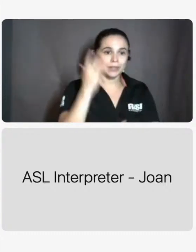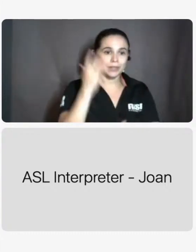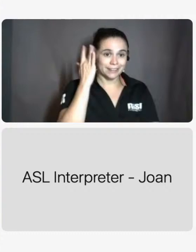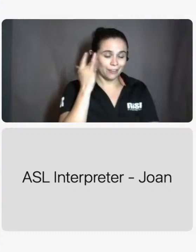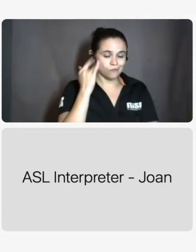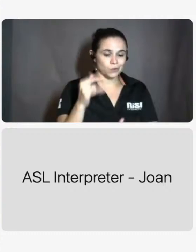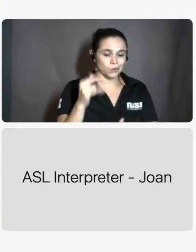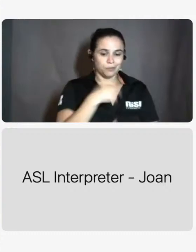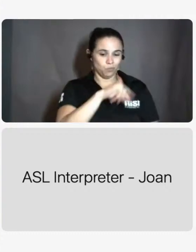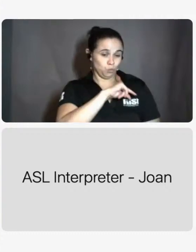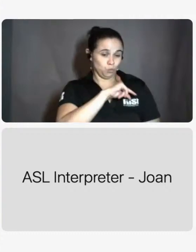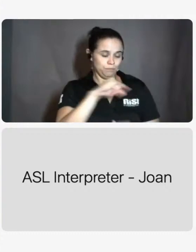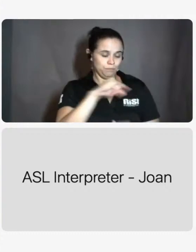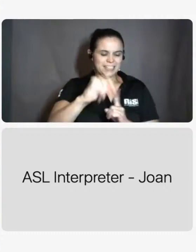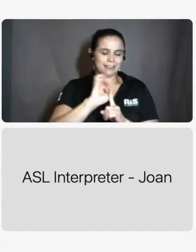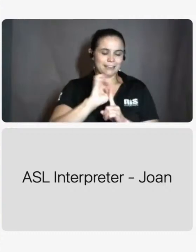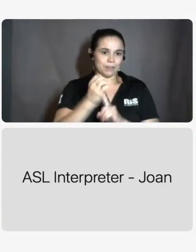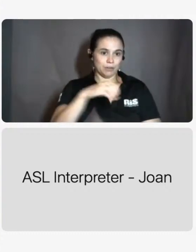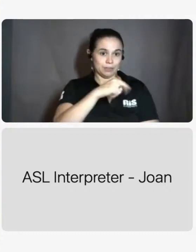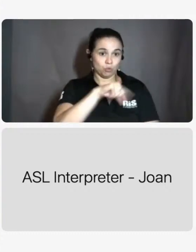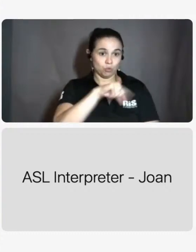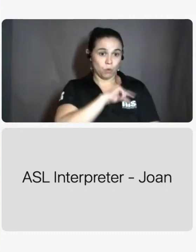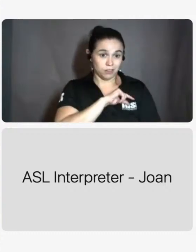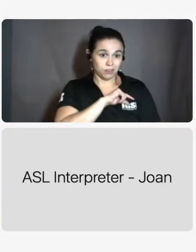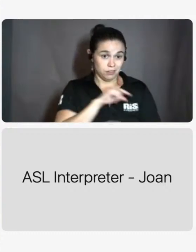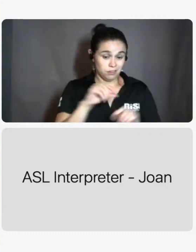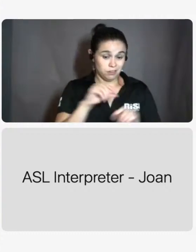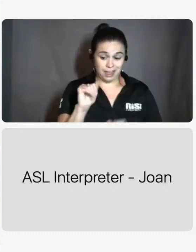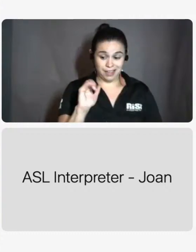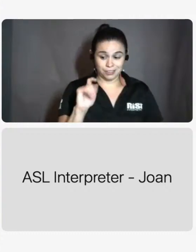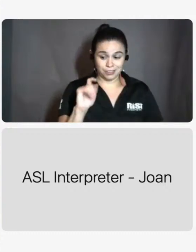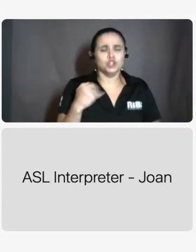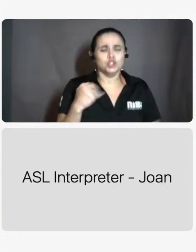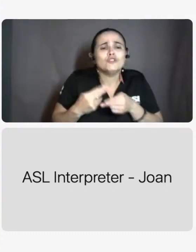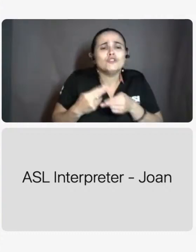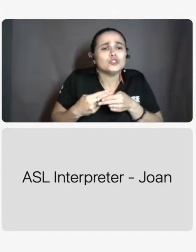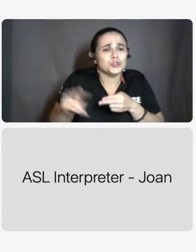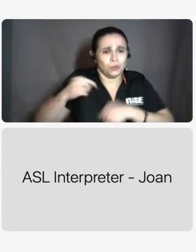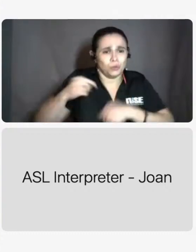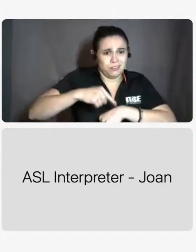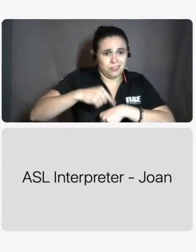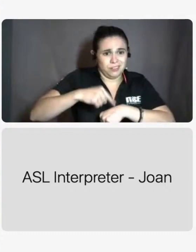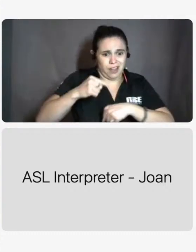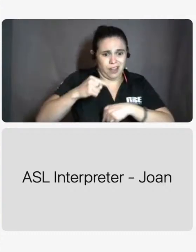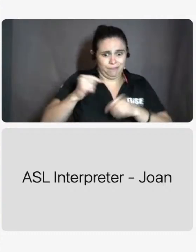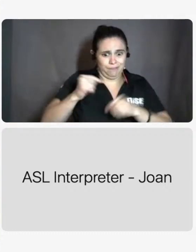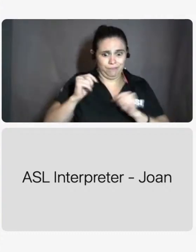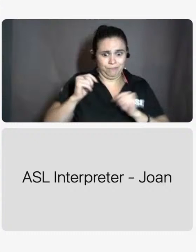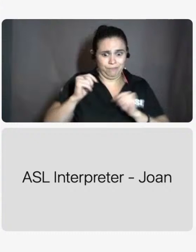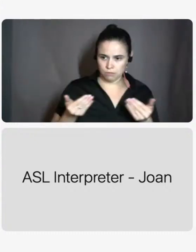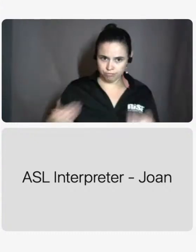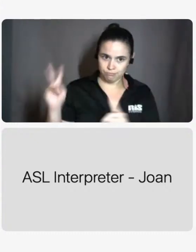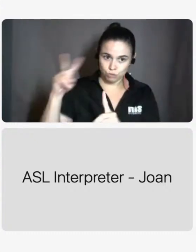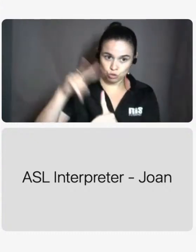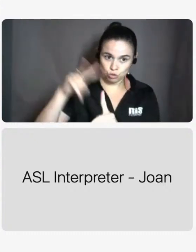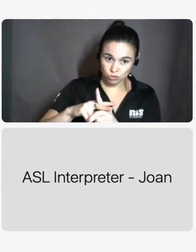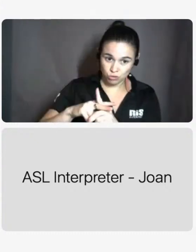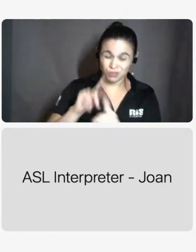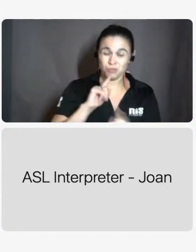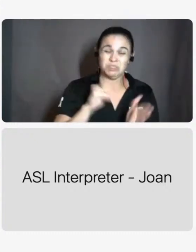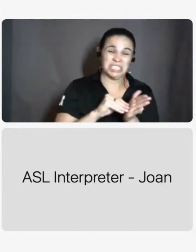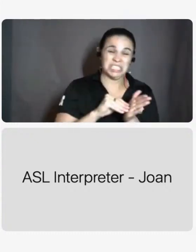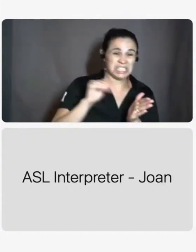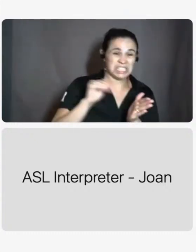a project to sue, and you go through the expensive litigation process. You can't stop